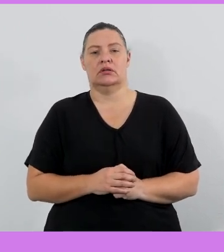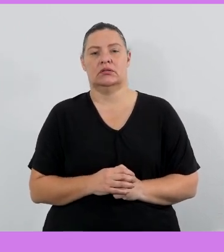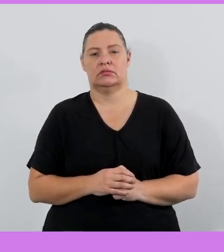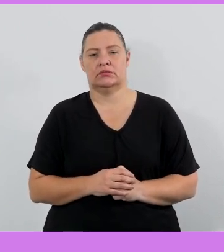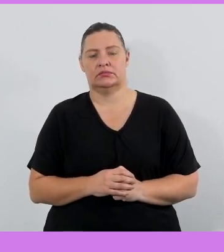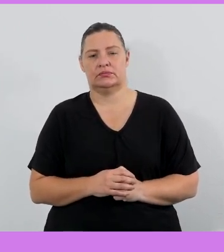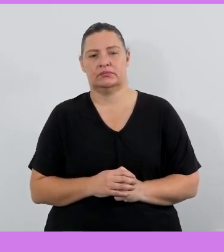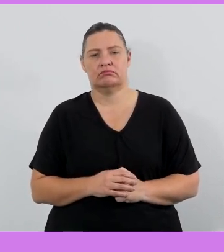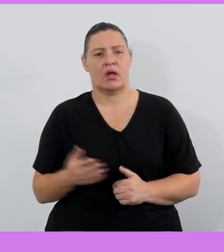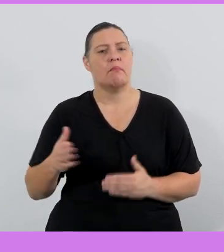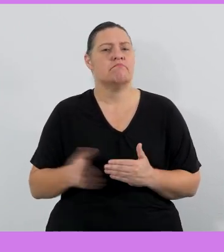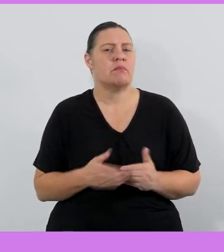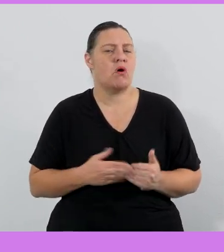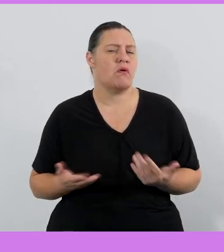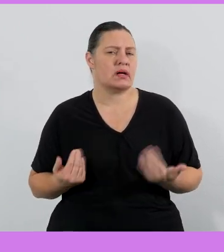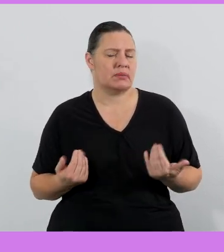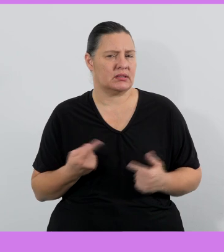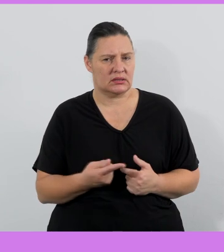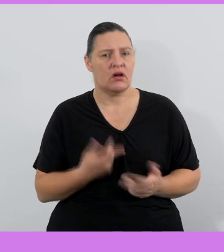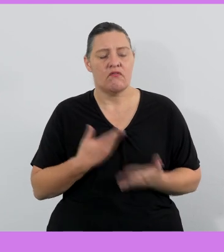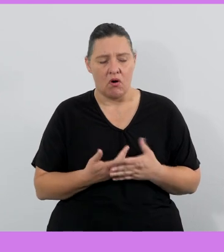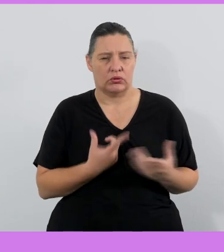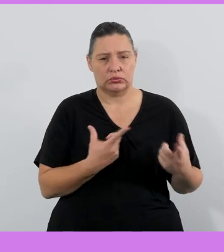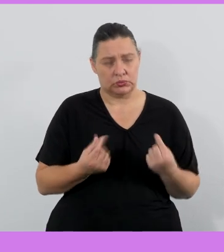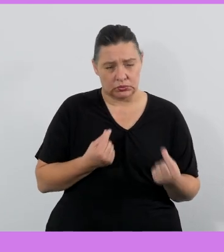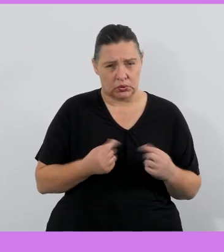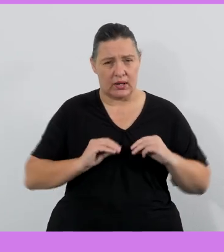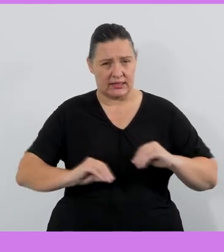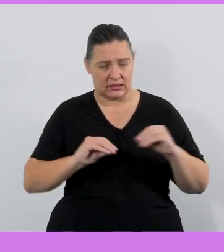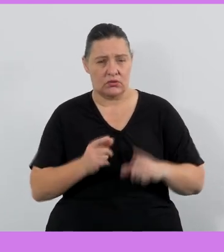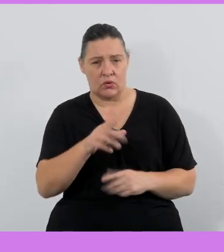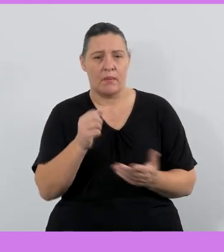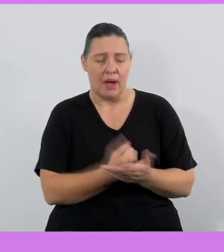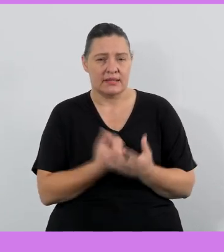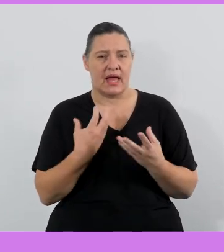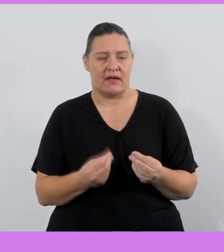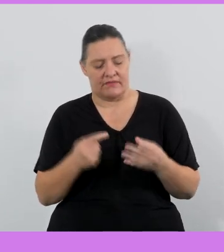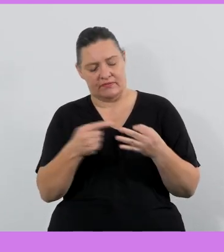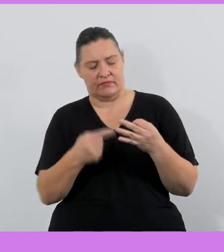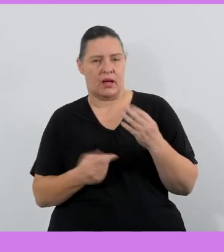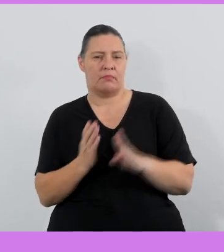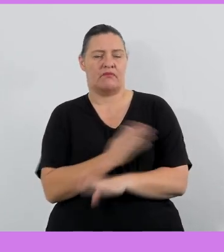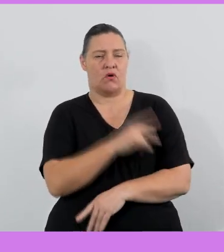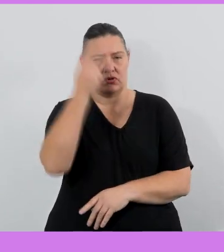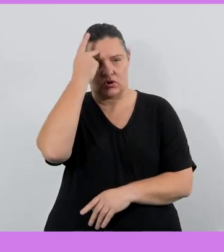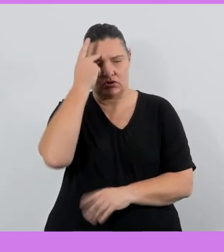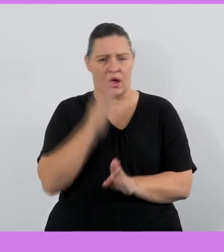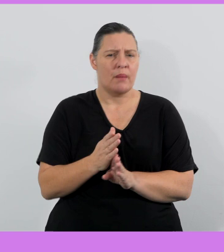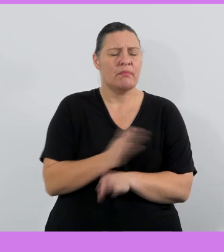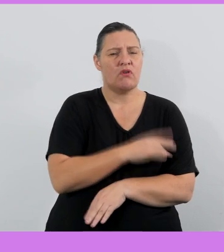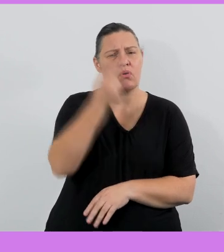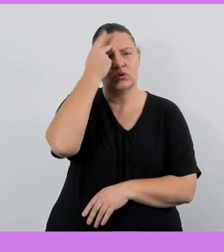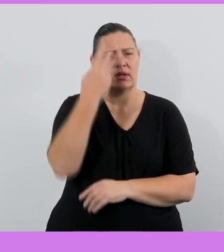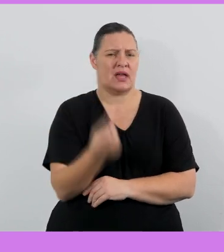what else do I expect? In order for us to engage in this lesson, you should have certain pre-knowledge. So what is that